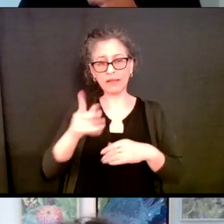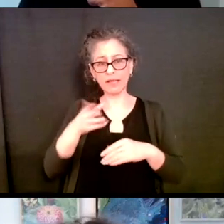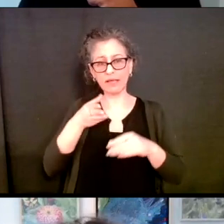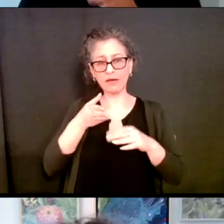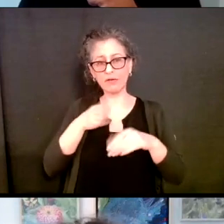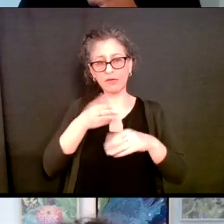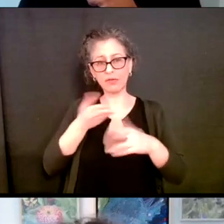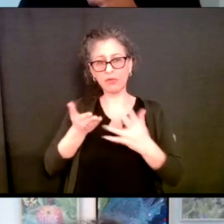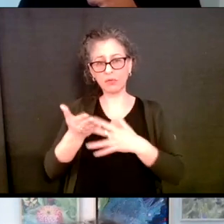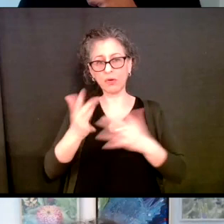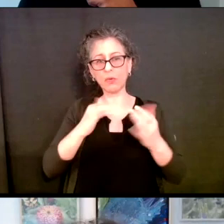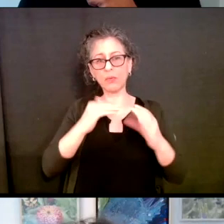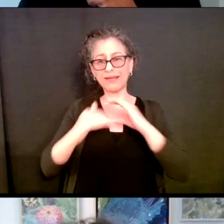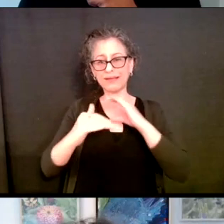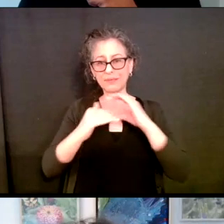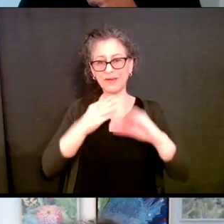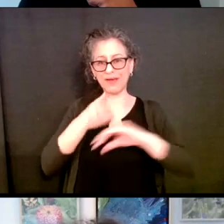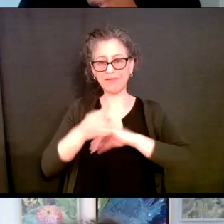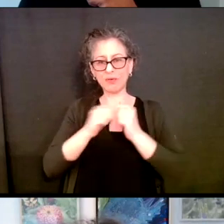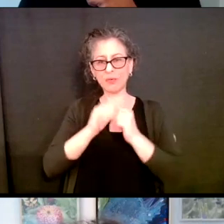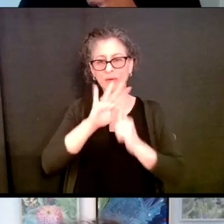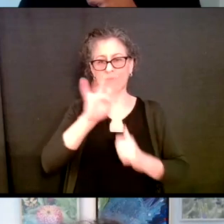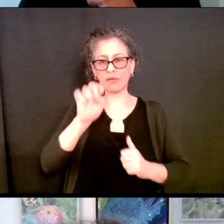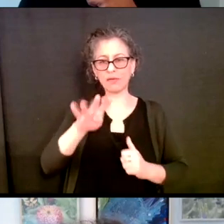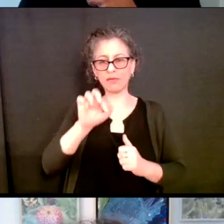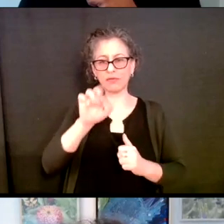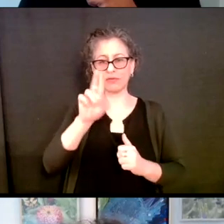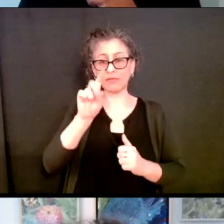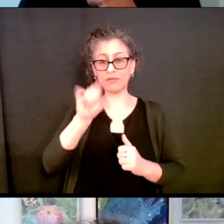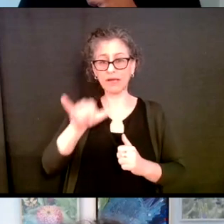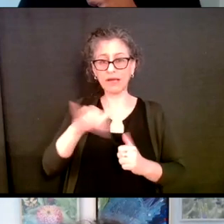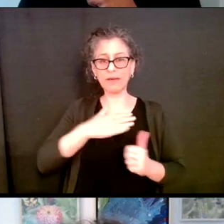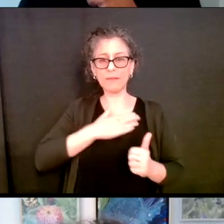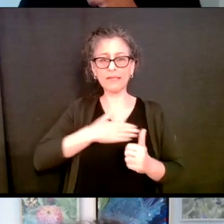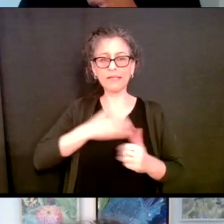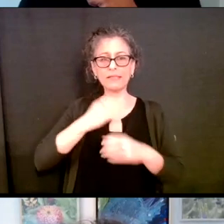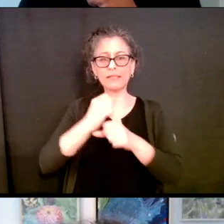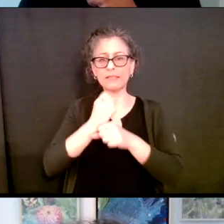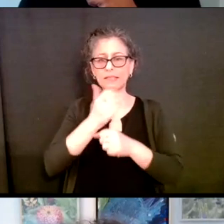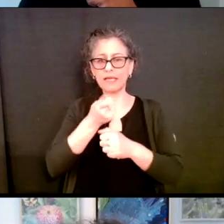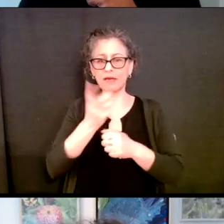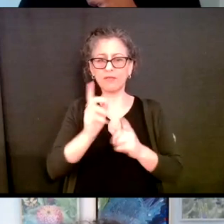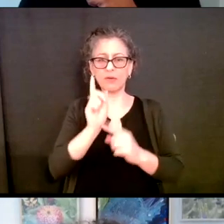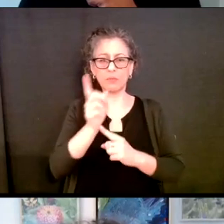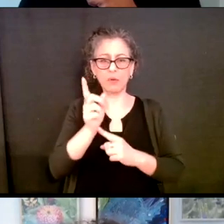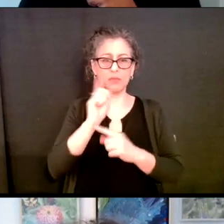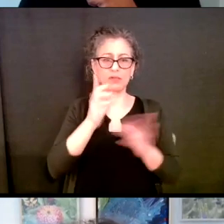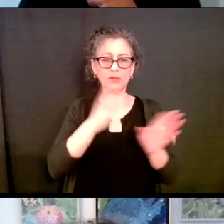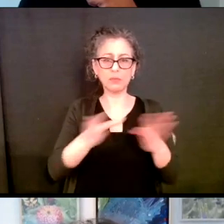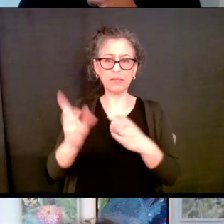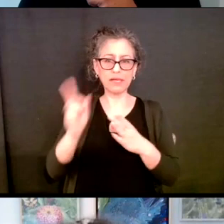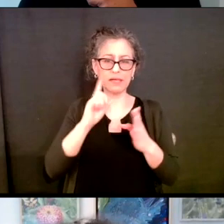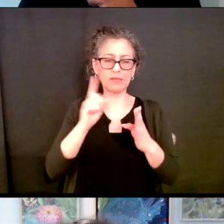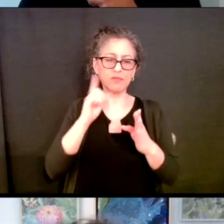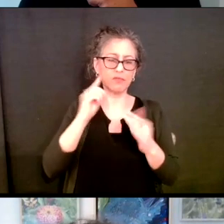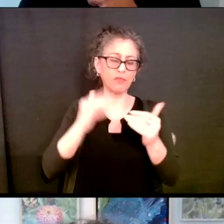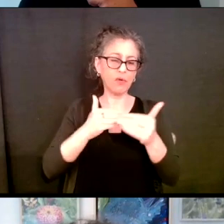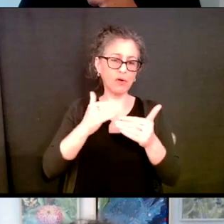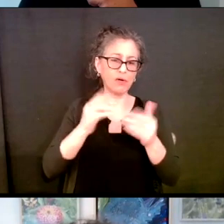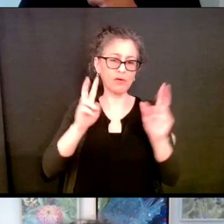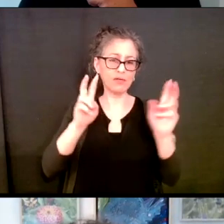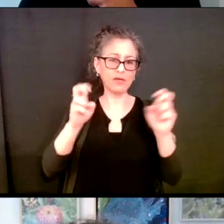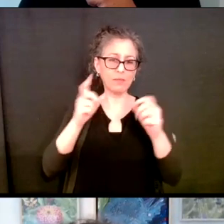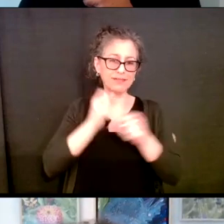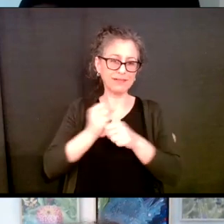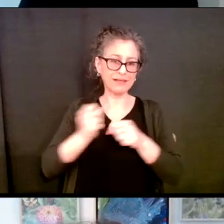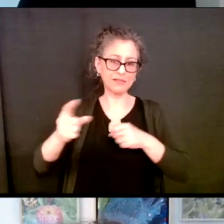afterward, along with a survey. Please take a few moments to respond to the survey so we can plan our topics for our 2025